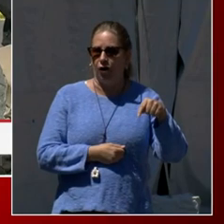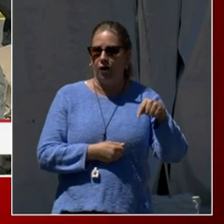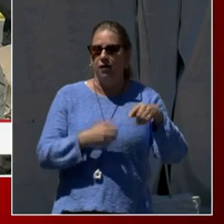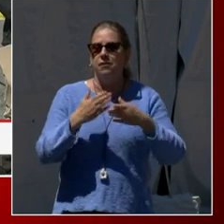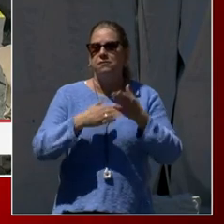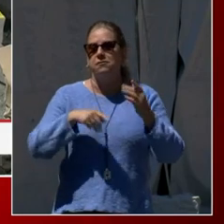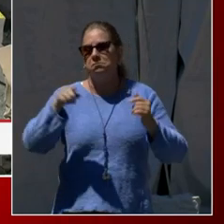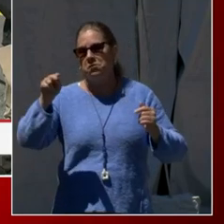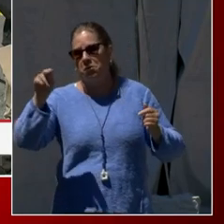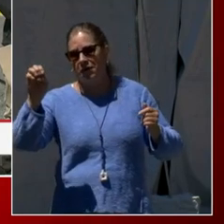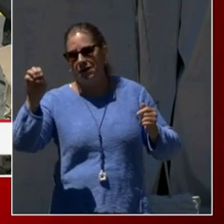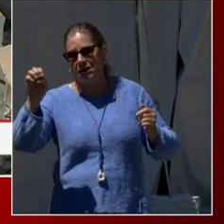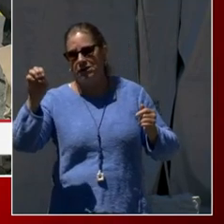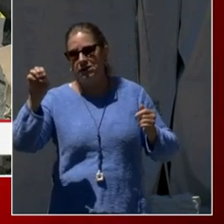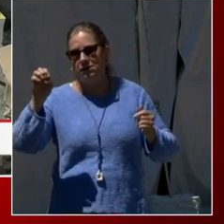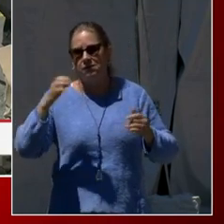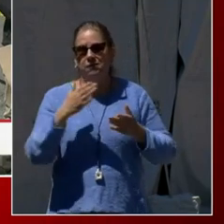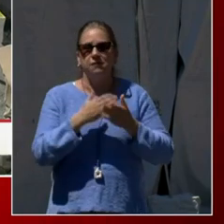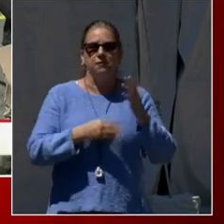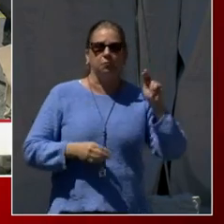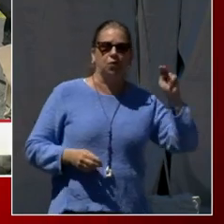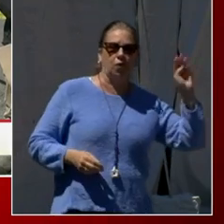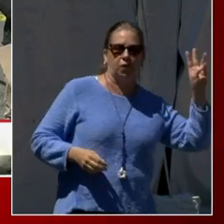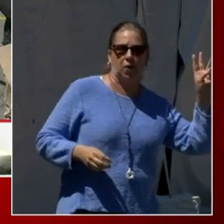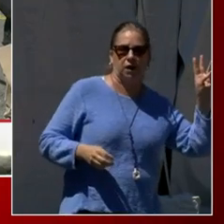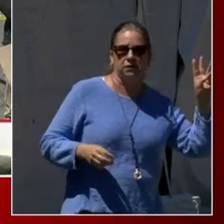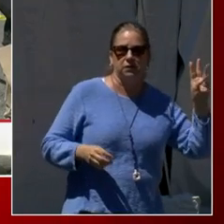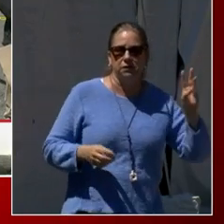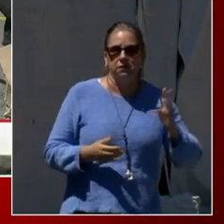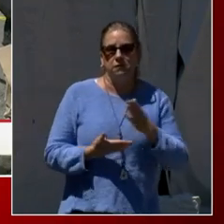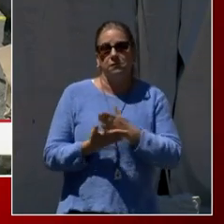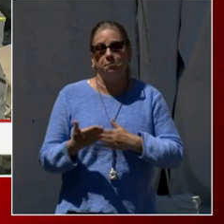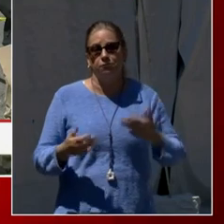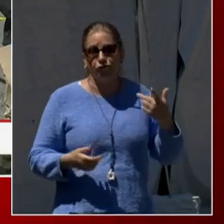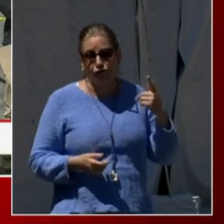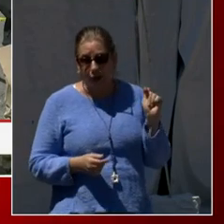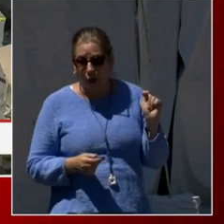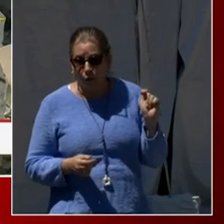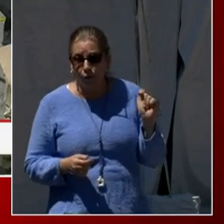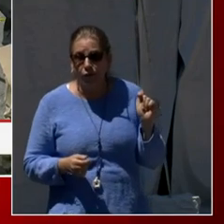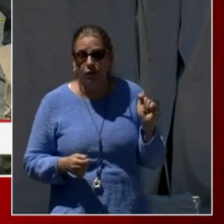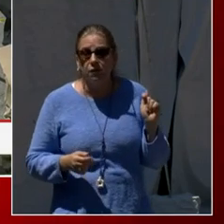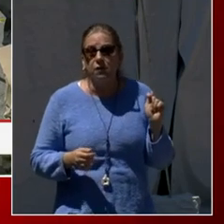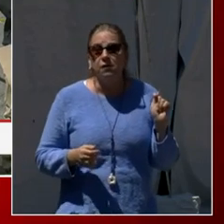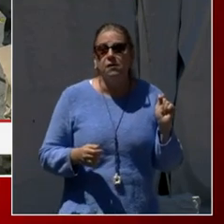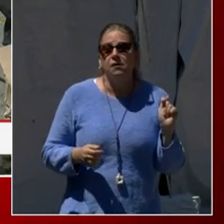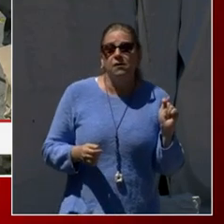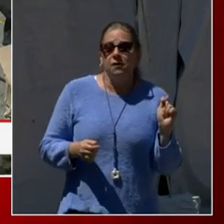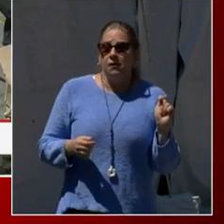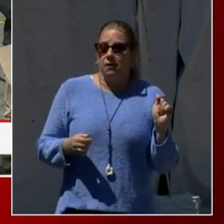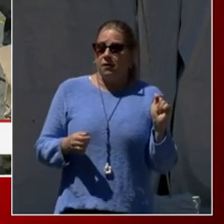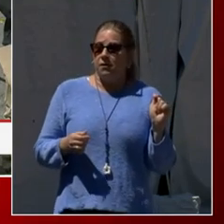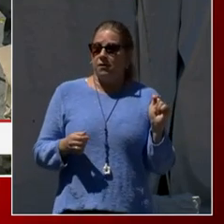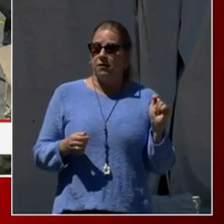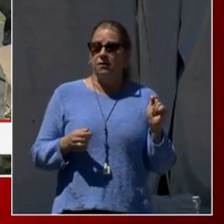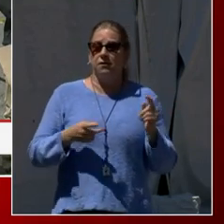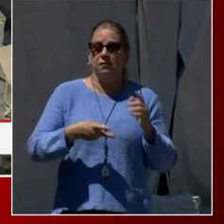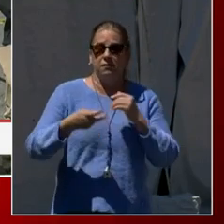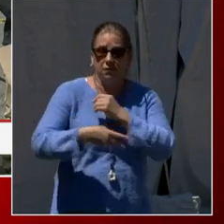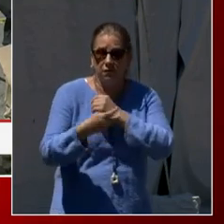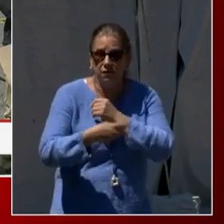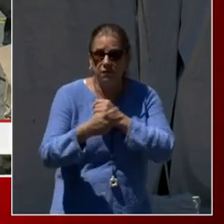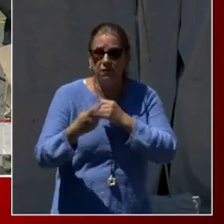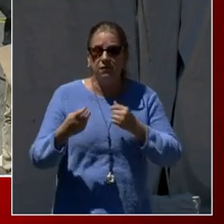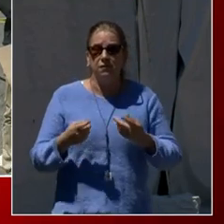also stretching out to our Georgetown area here in Washington, D.C. So the looting and some of the destruction of property